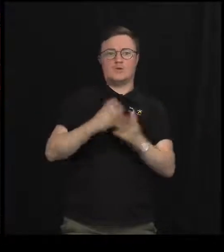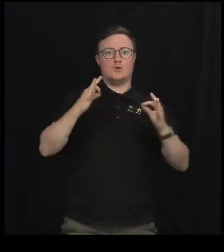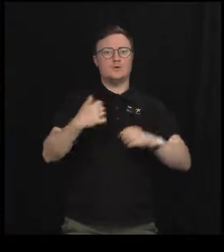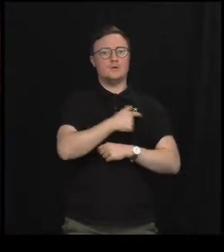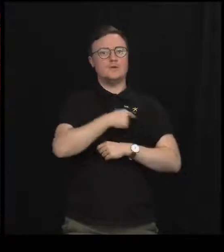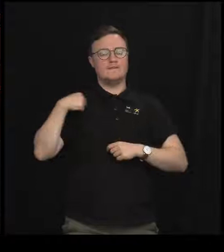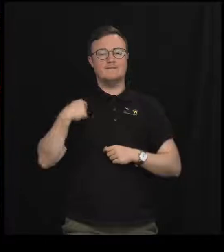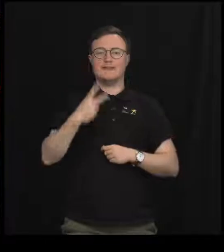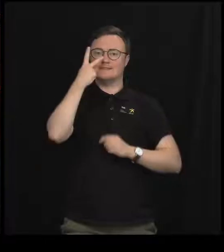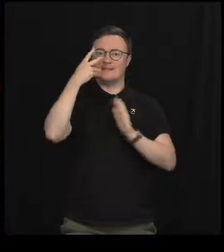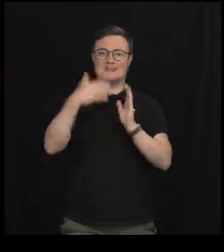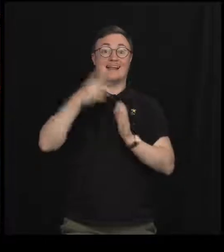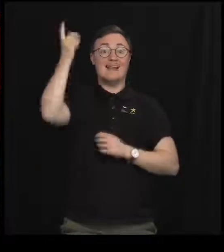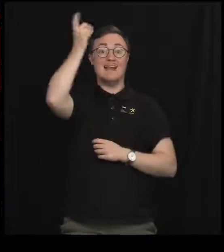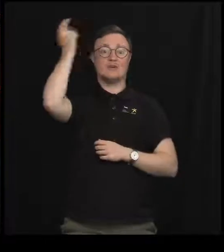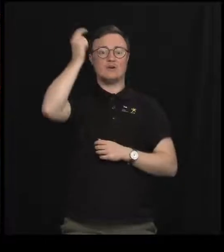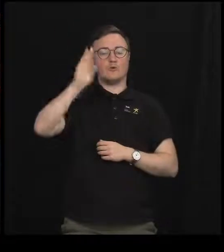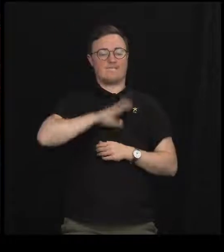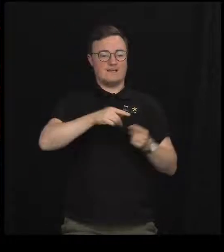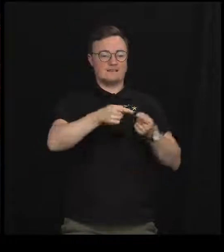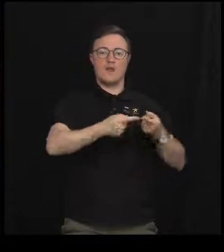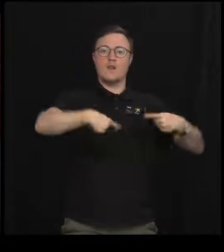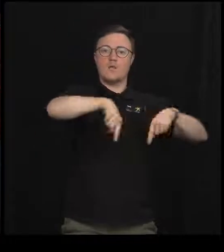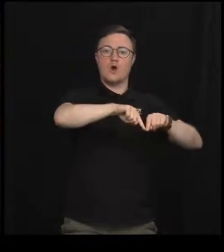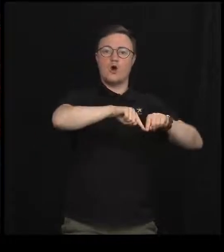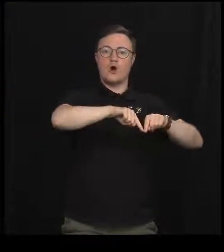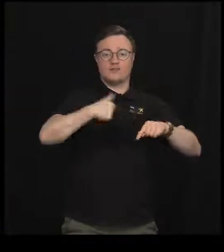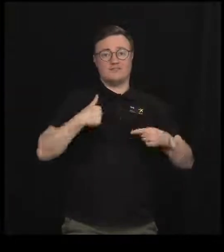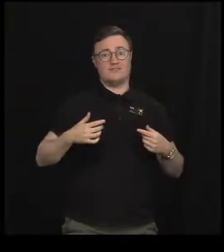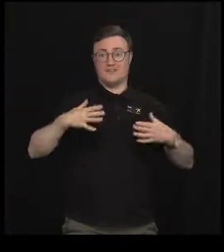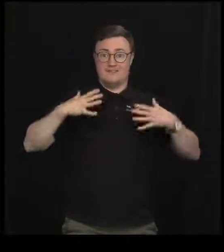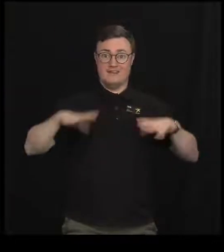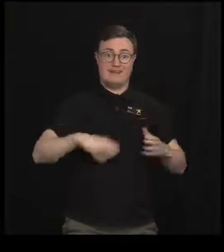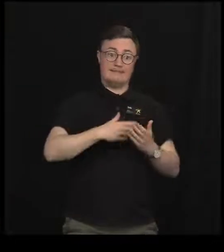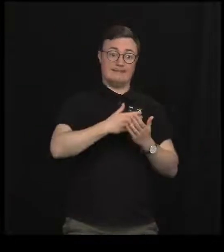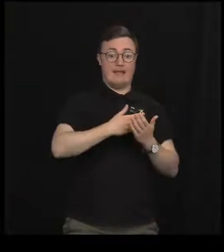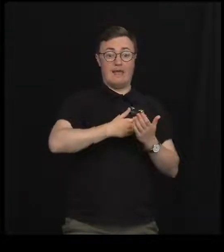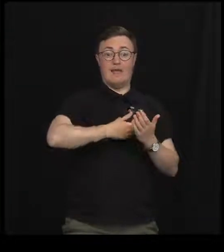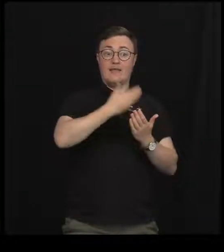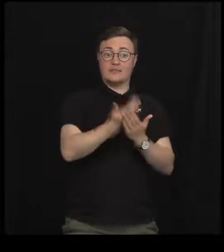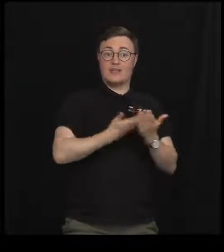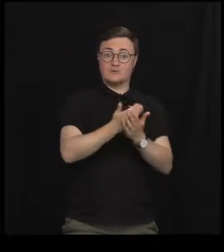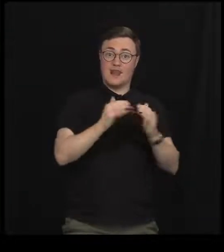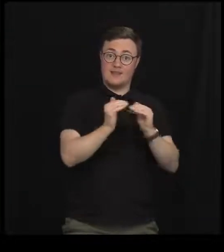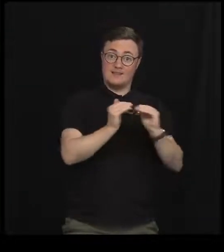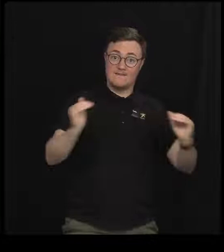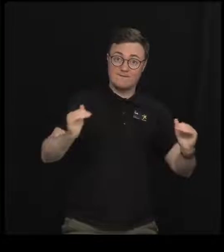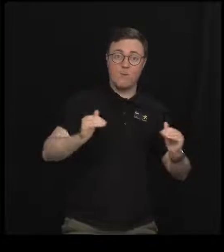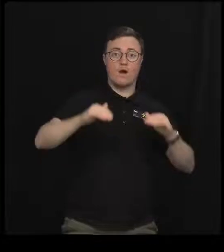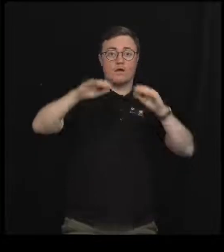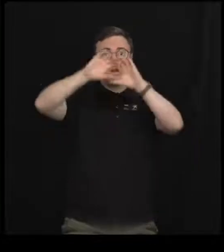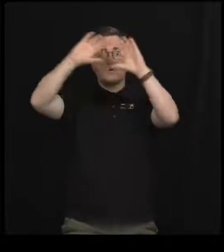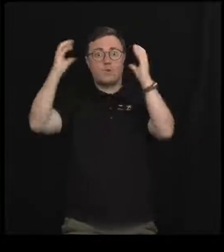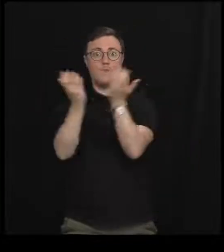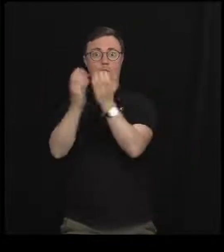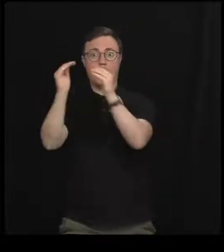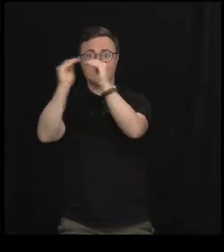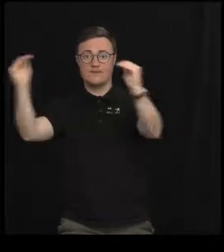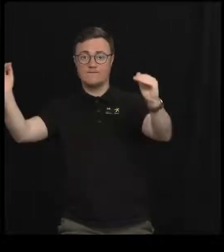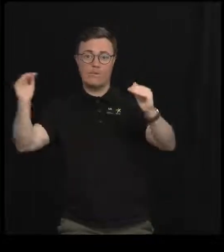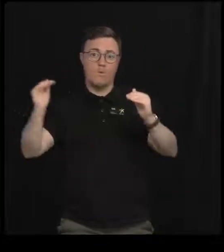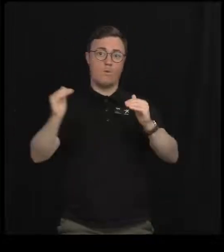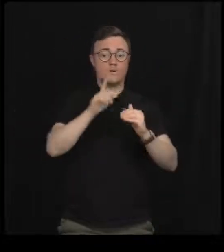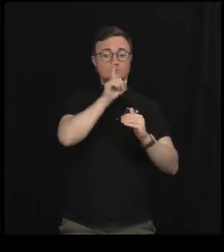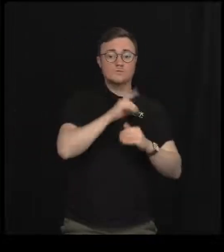rooted? So there's not too much of a gap between the country level and the innovations we drive in communities in countries such